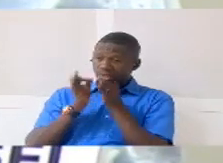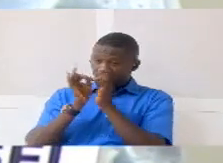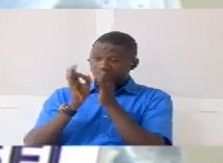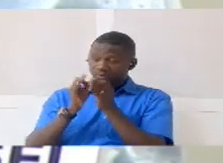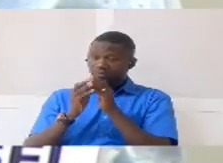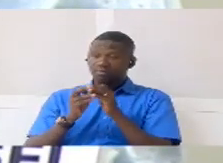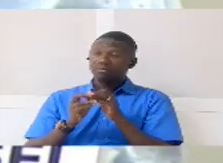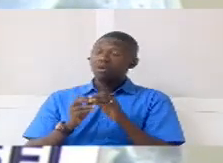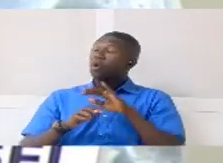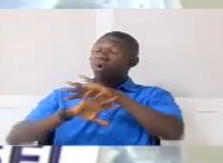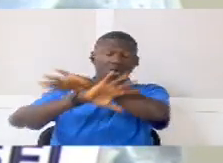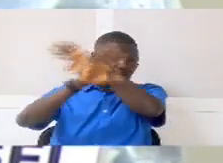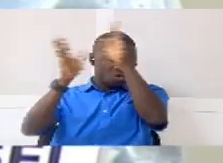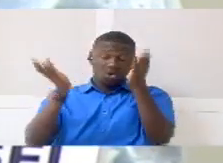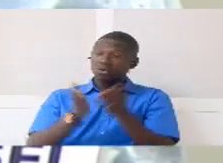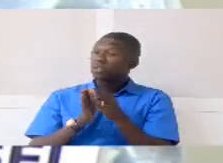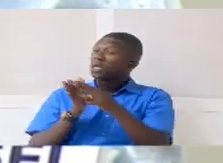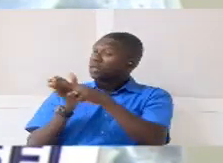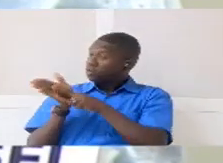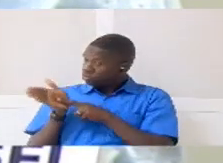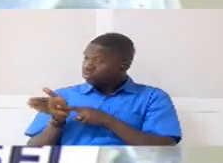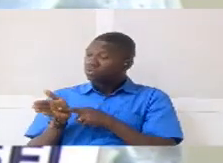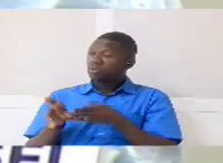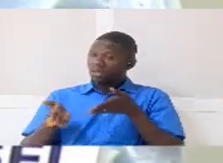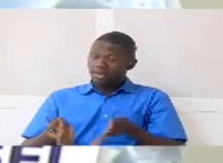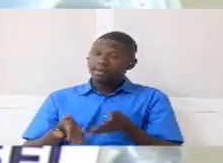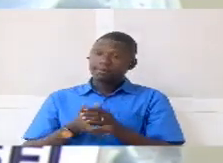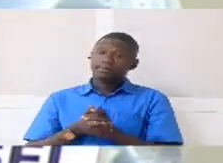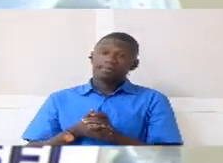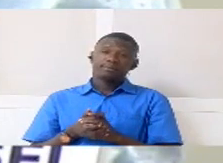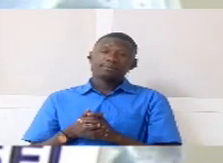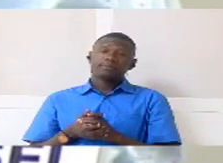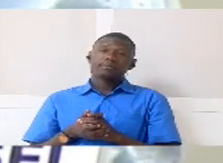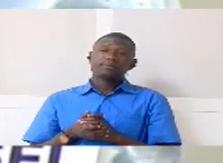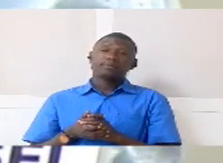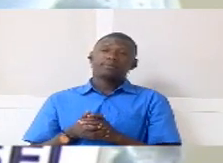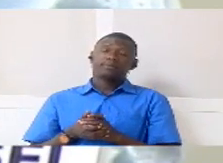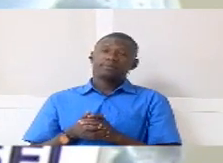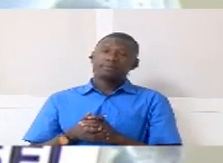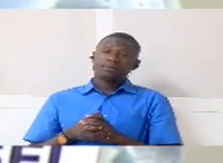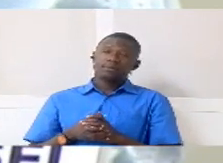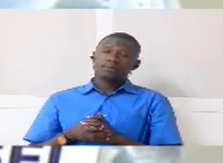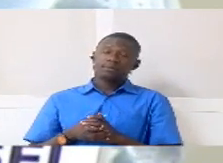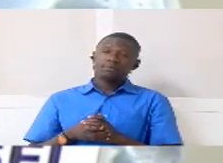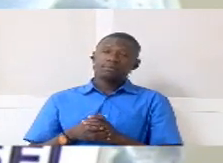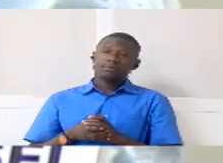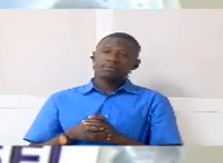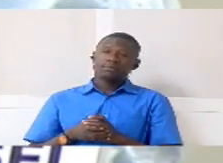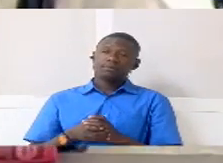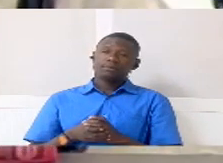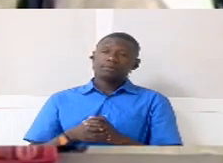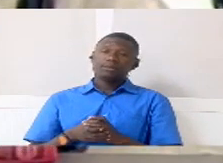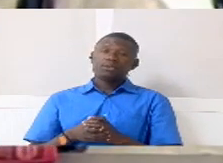rules. Be sartolu foleye menuka tama jang. There is an obligation on the part of